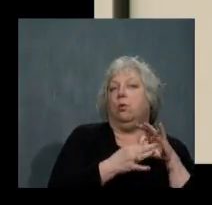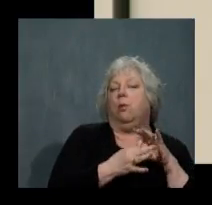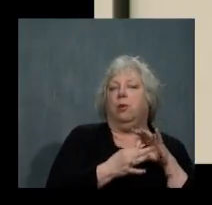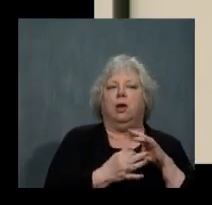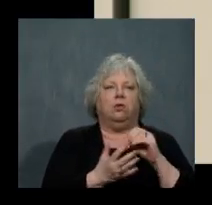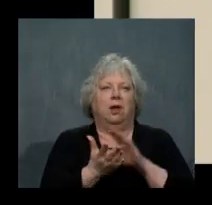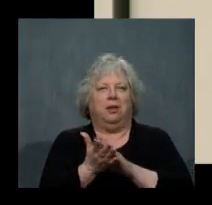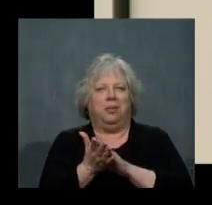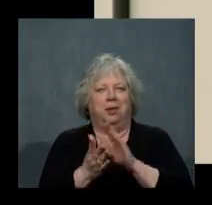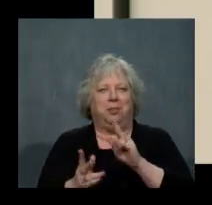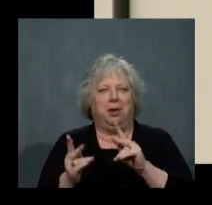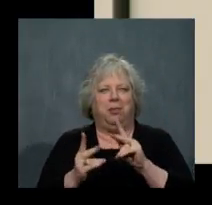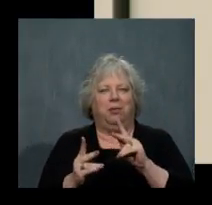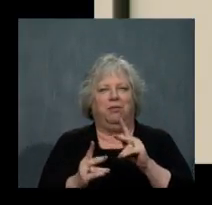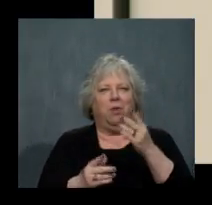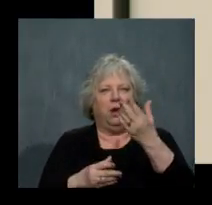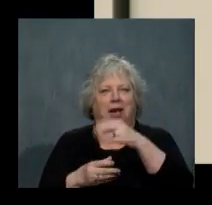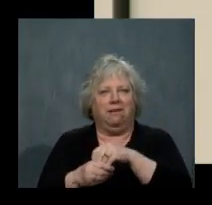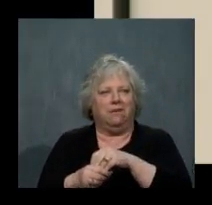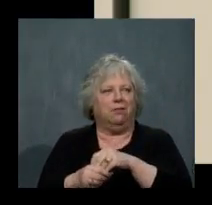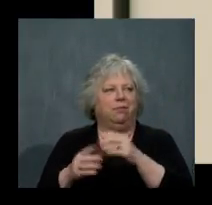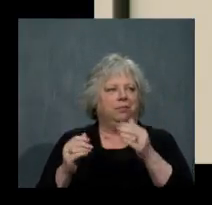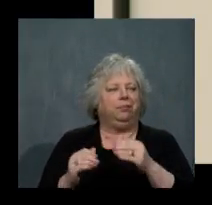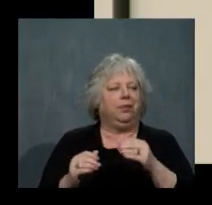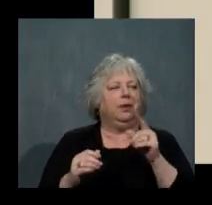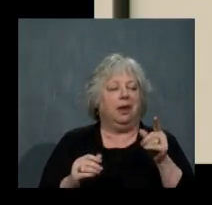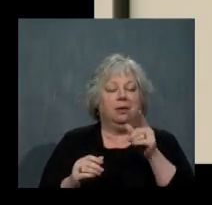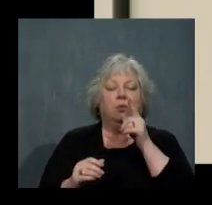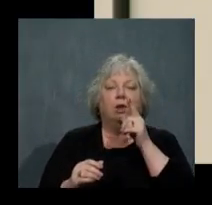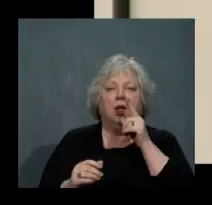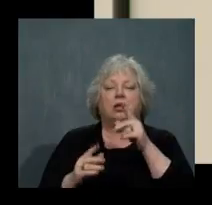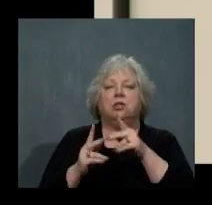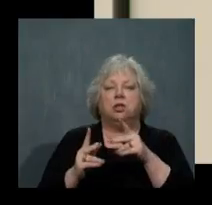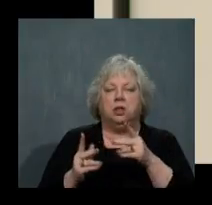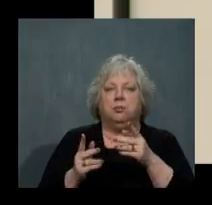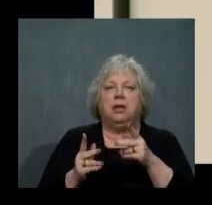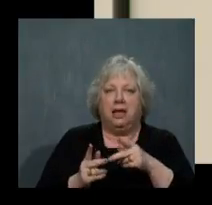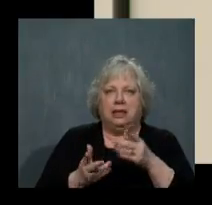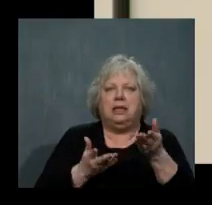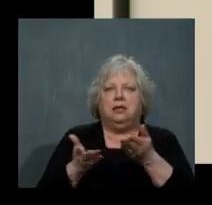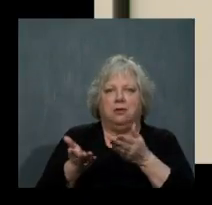commend people on that. So, okay, go to the next slide, Scott. That's where lunch is served.